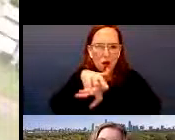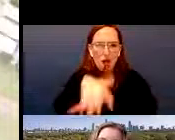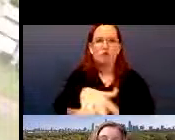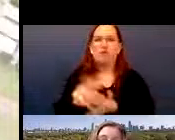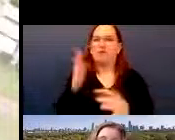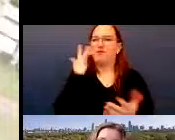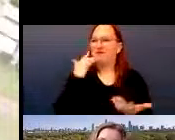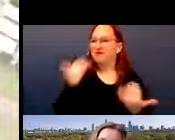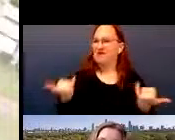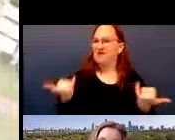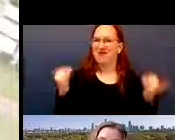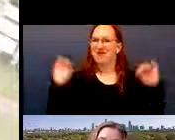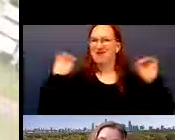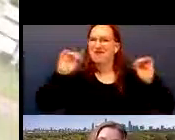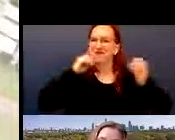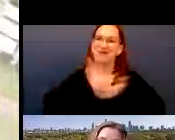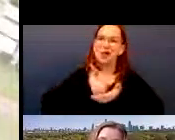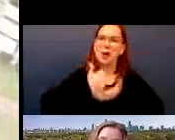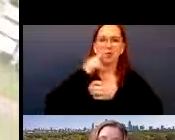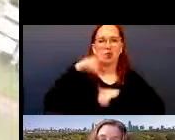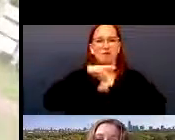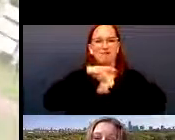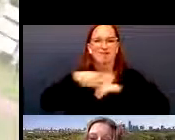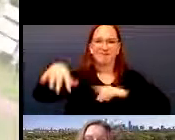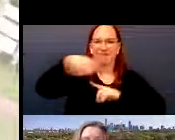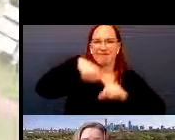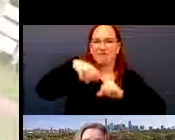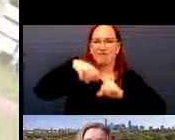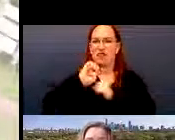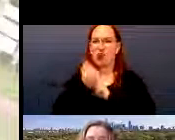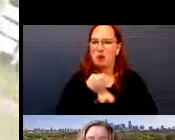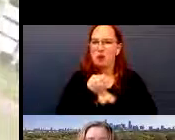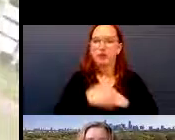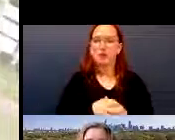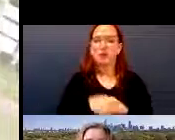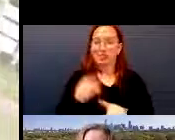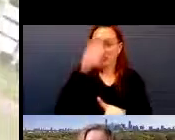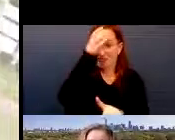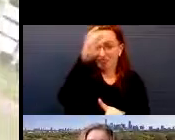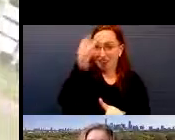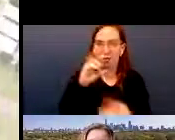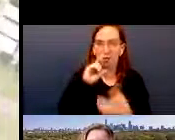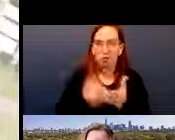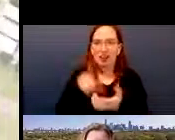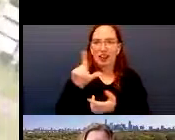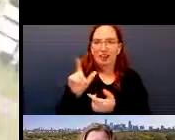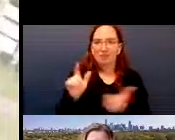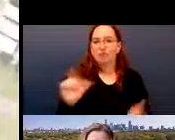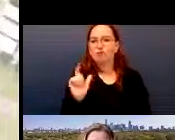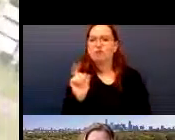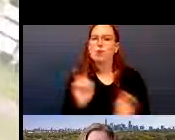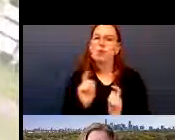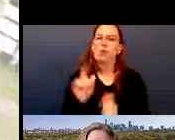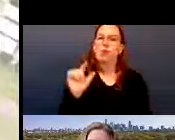soil so that vegetation can grow. In this concept, we see the landfill area as a small formalized surface